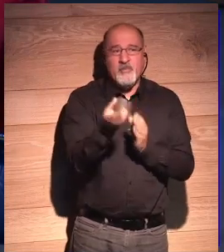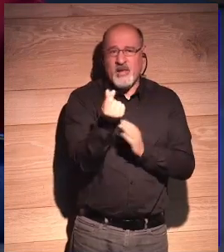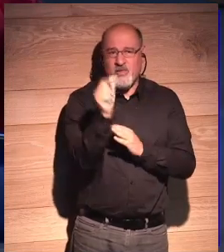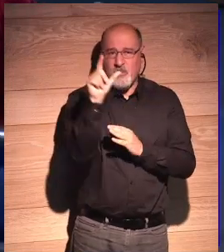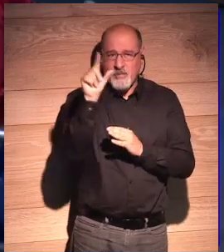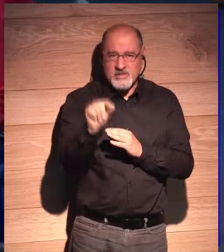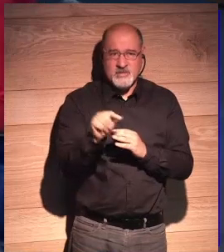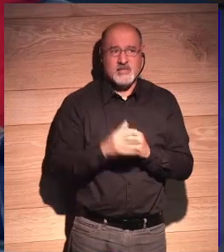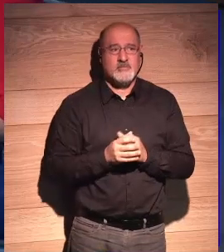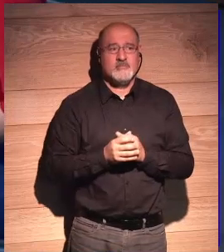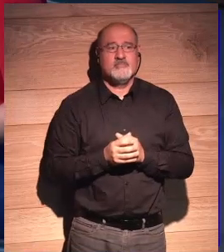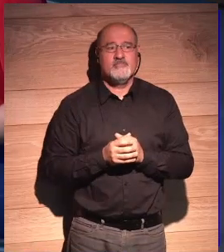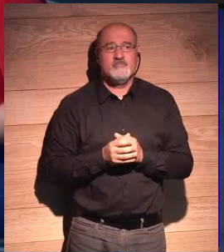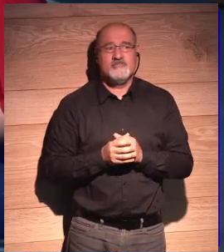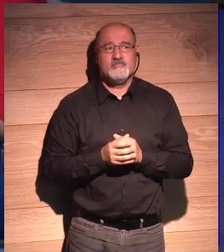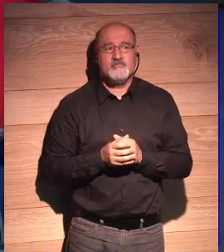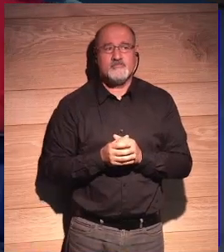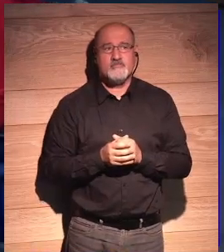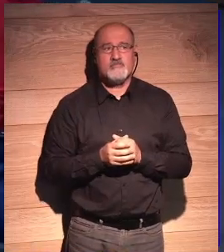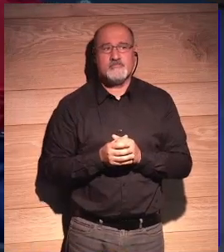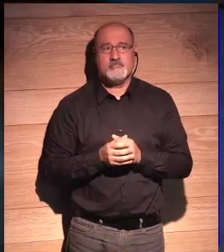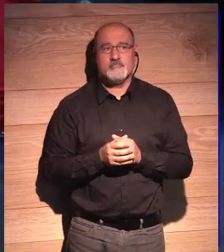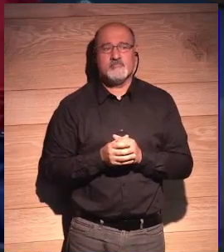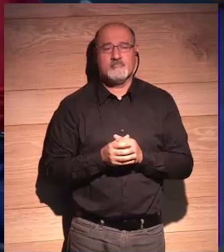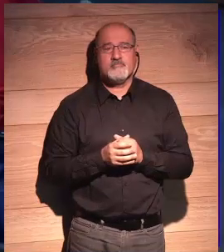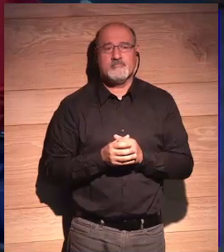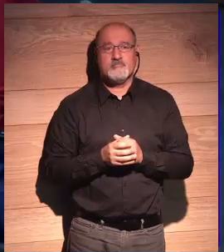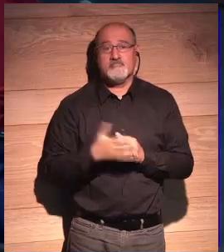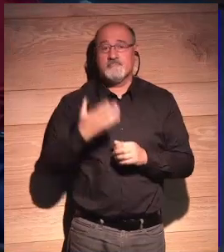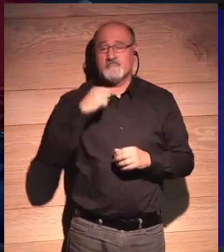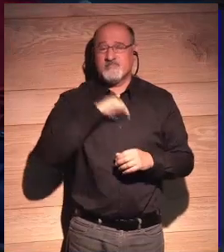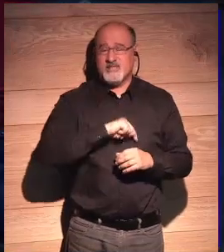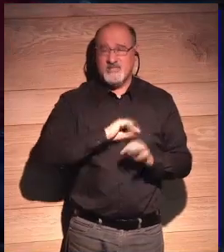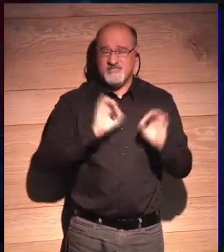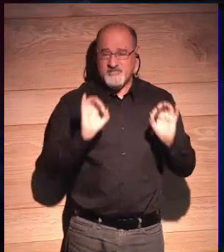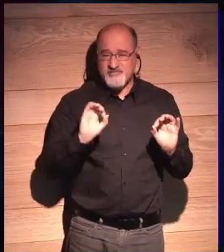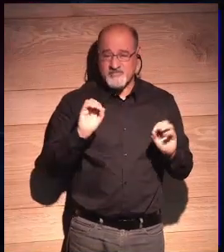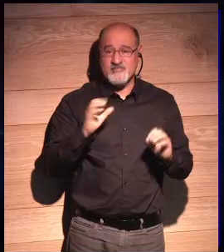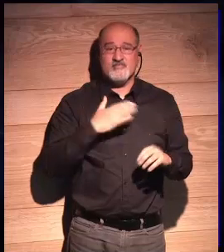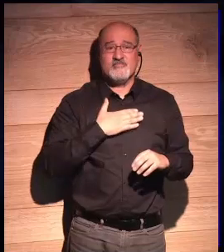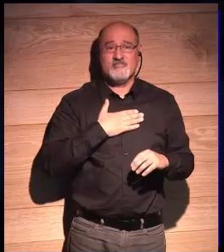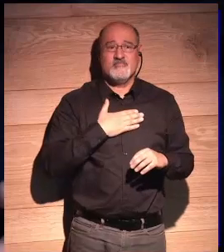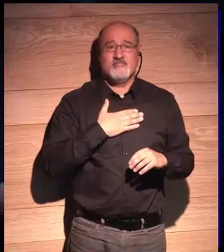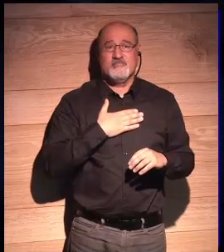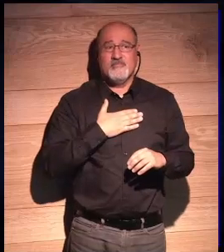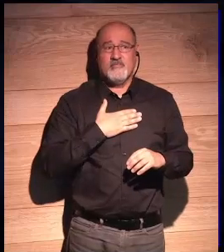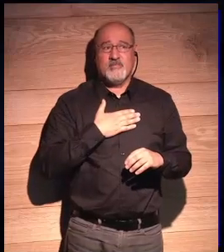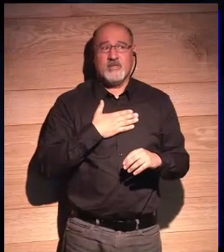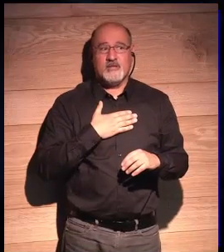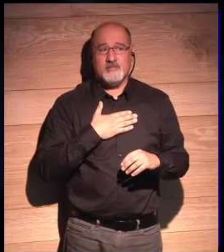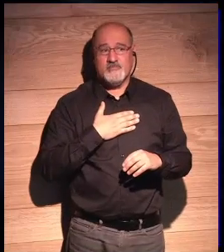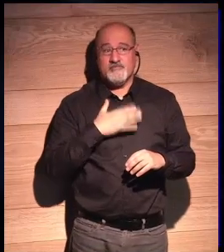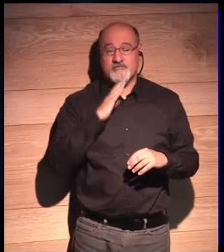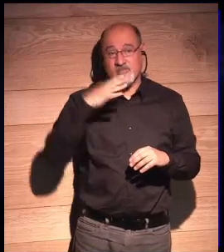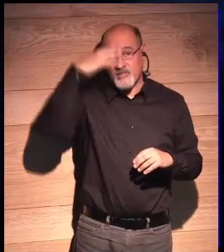price? Do you miss that time? Well, I feel like my goals kind of changed at the